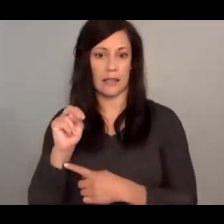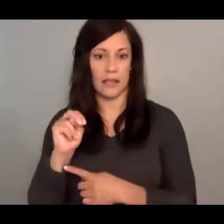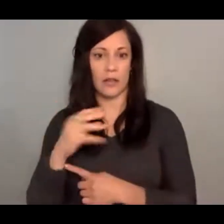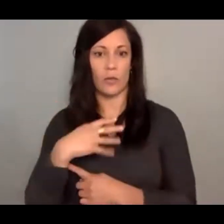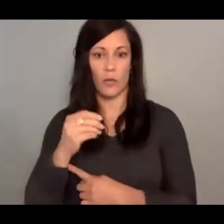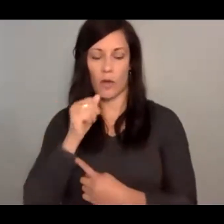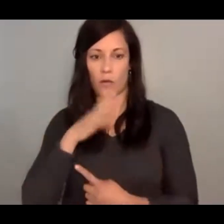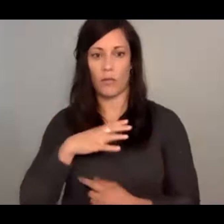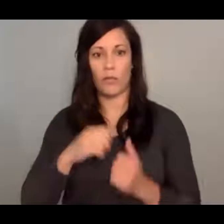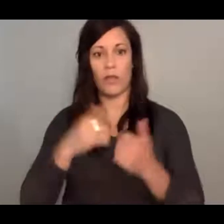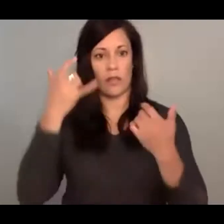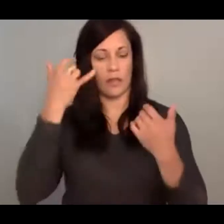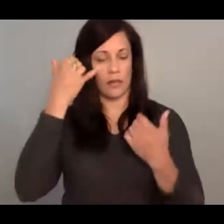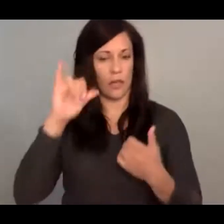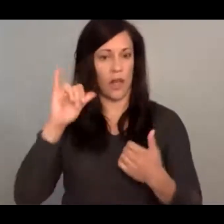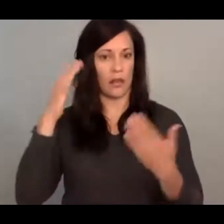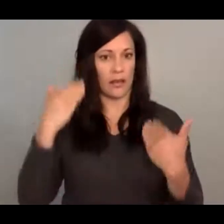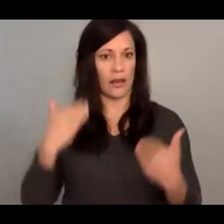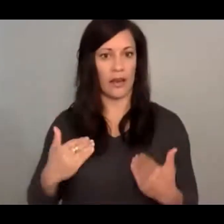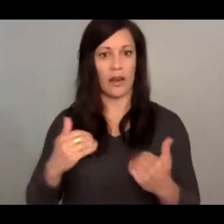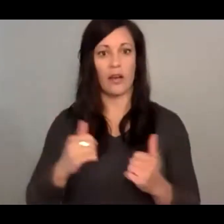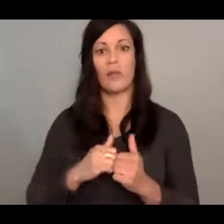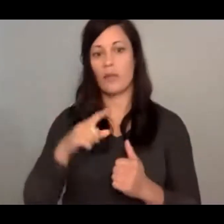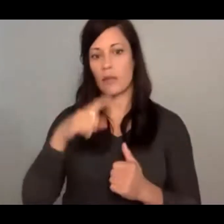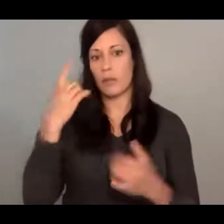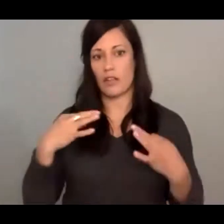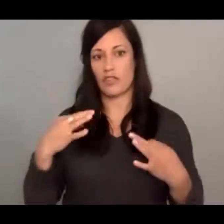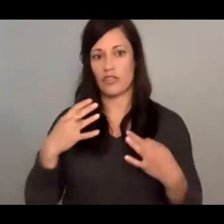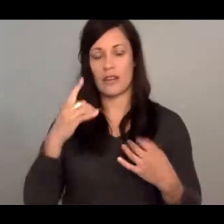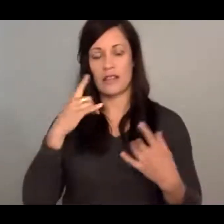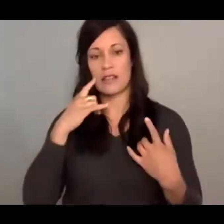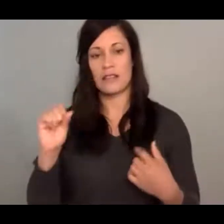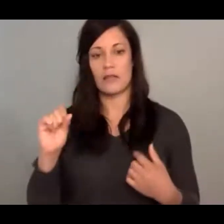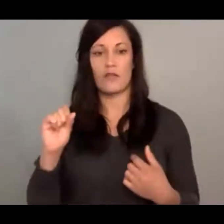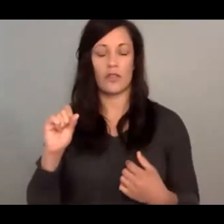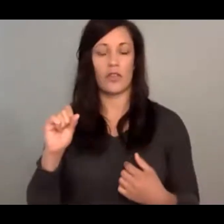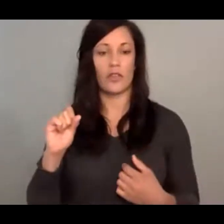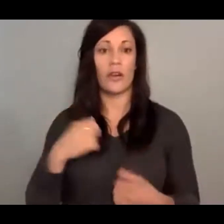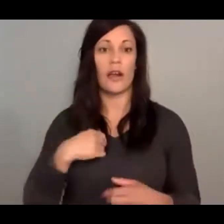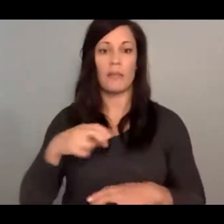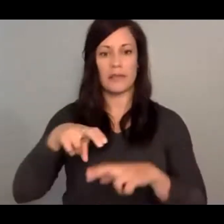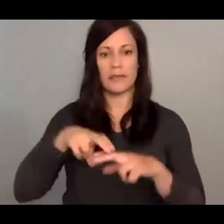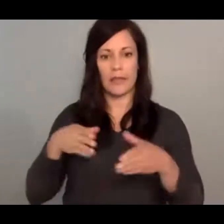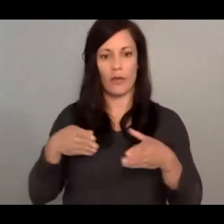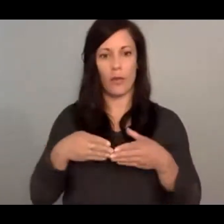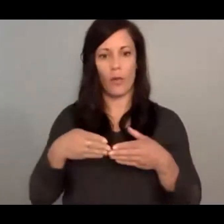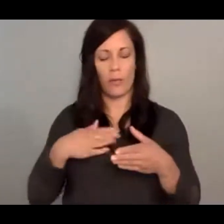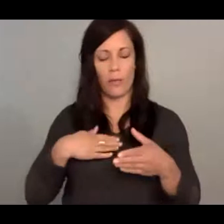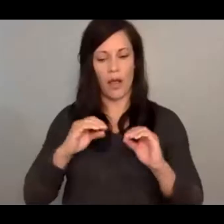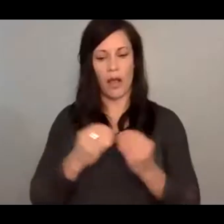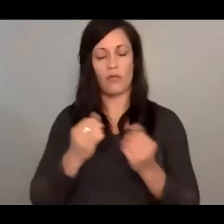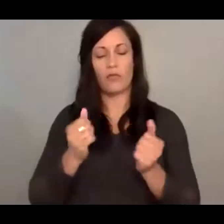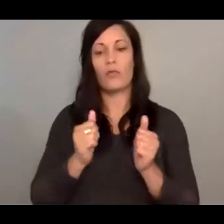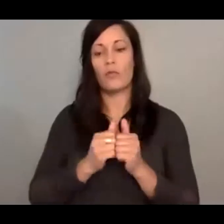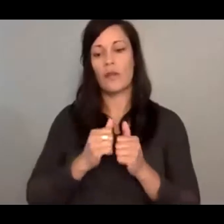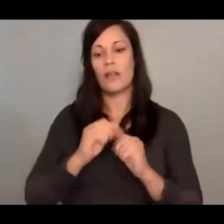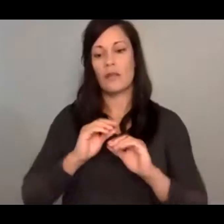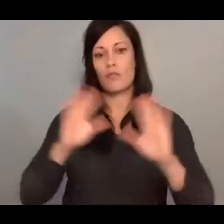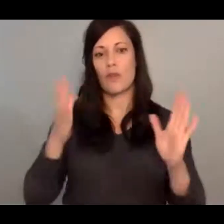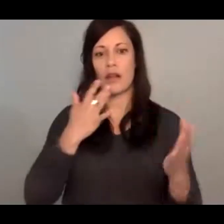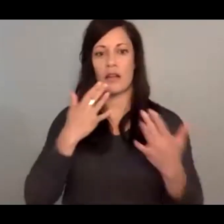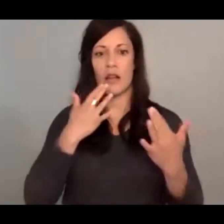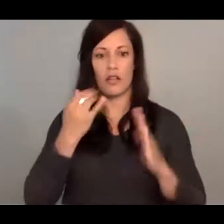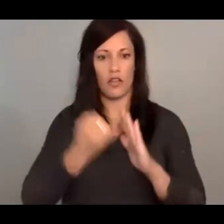hair, wearing a black shirt and silver jewelry. I am seated in a corner of my office with brightly colored art framing me on either